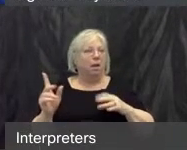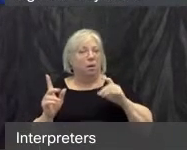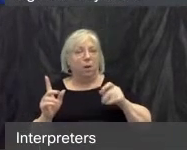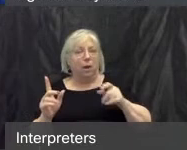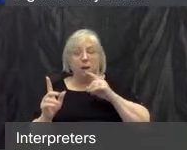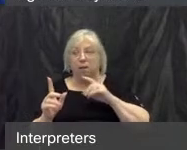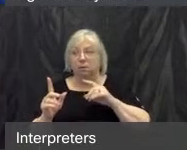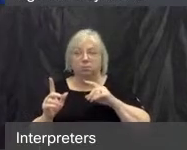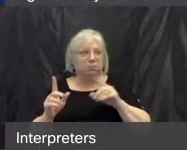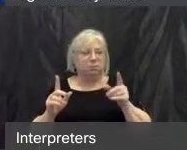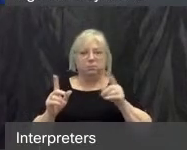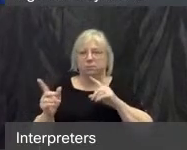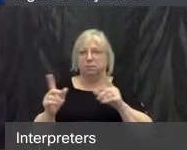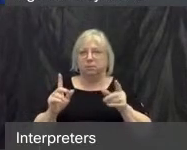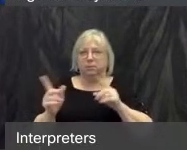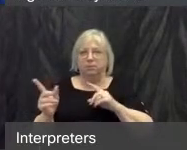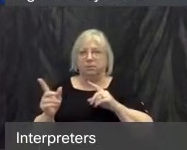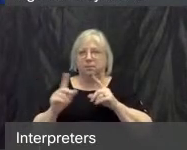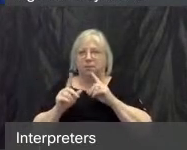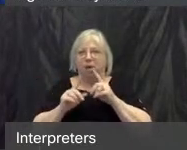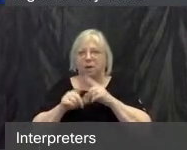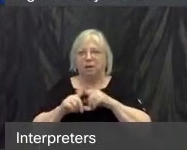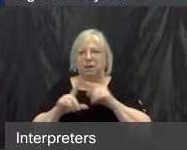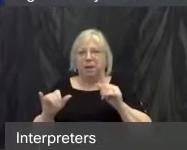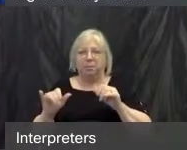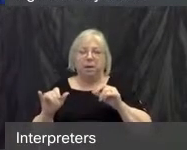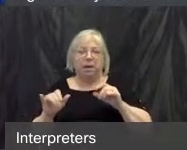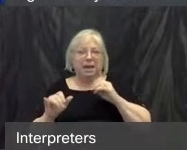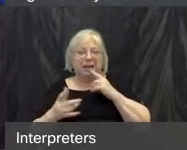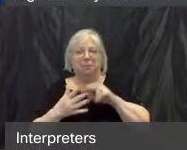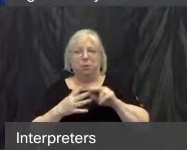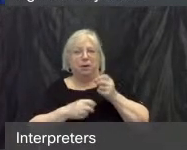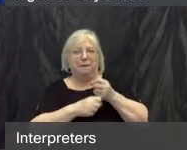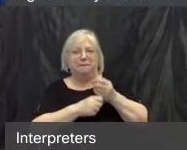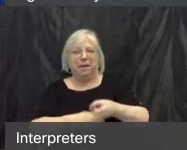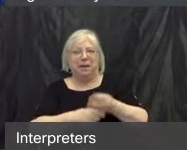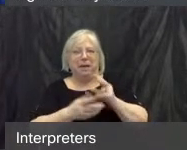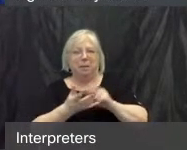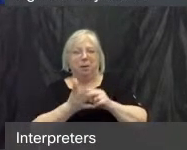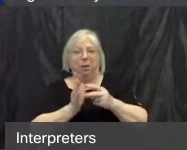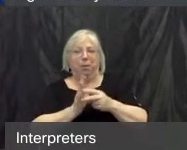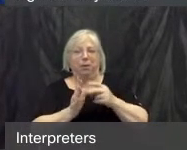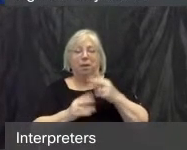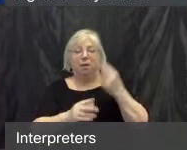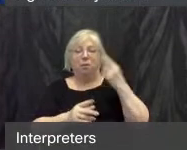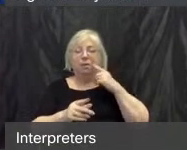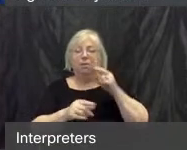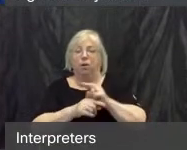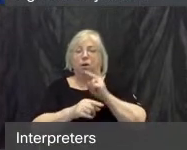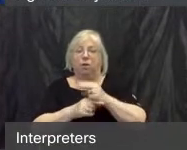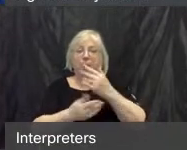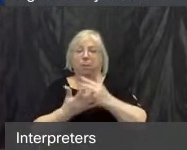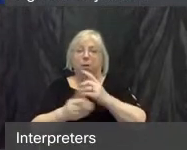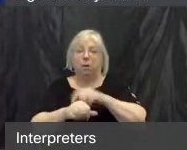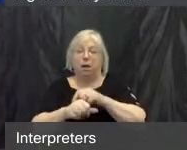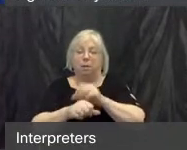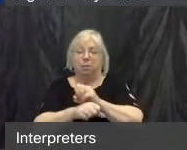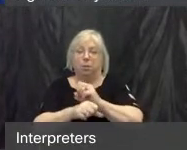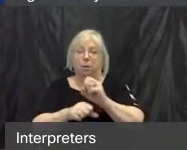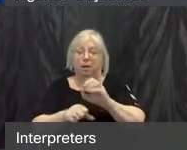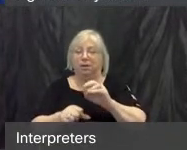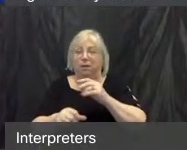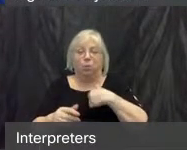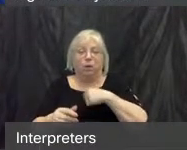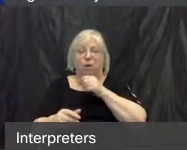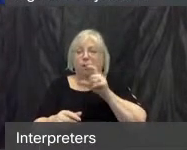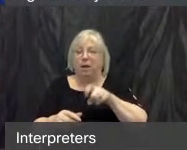are pension, benefits there's because no- it seems to me that we're defeating the purpose. The reason for using part-time employees is if we're not needing them all